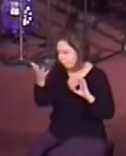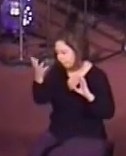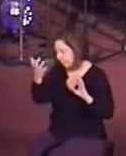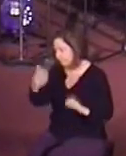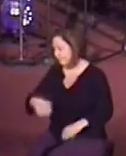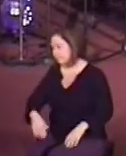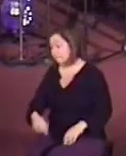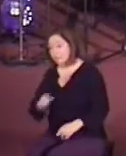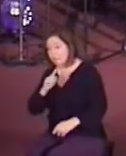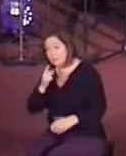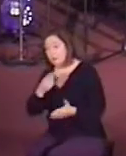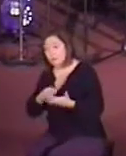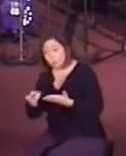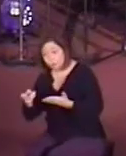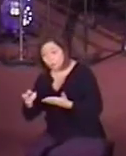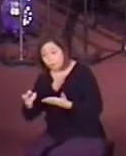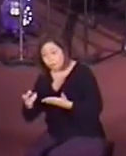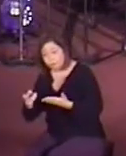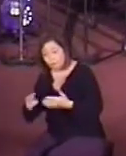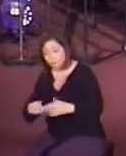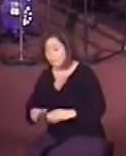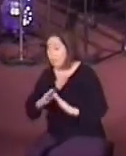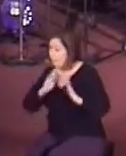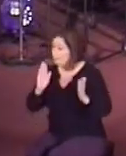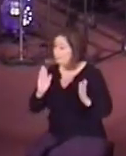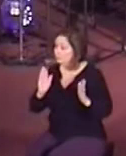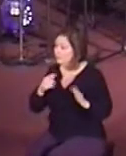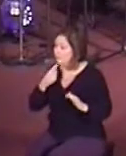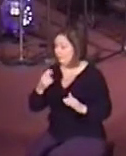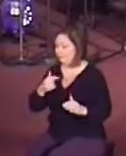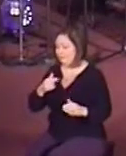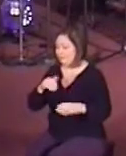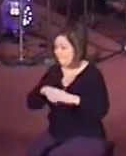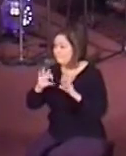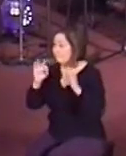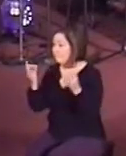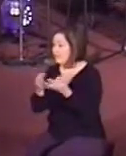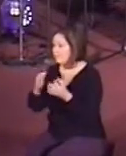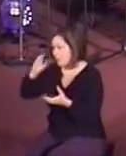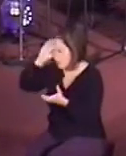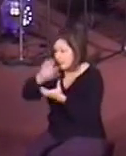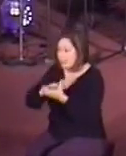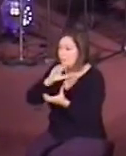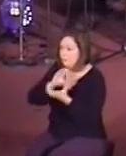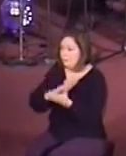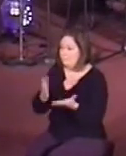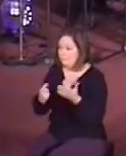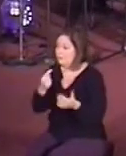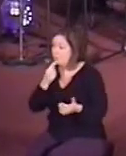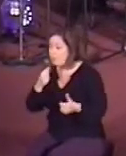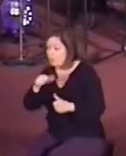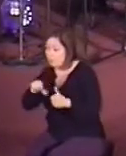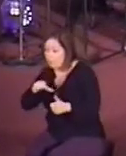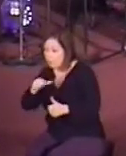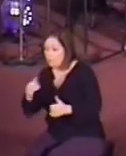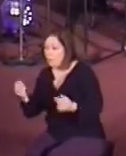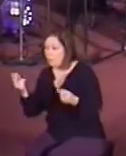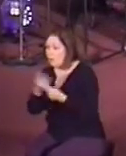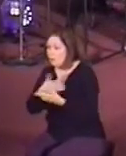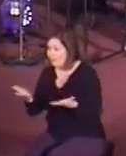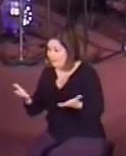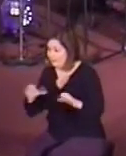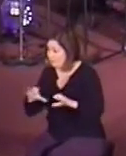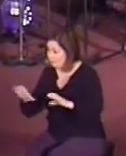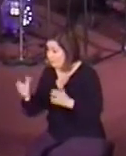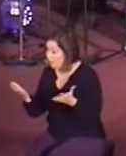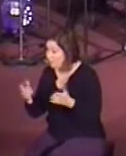up. Be honest about it. Be open about it. Say you're in your family, husbands and wives, maybe you've disappointed each other. One of the worst things that you can